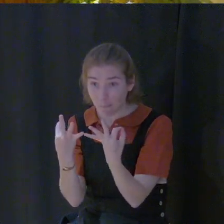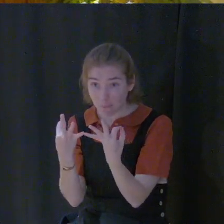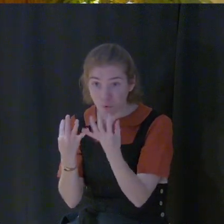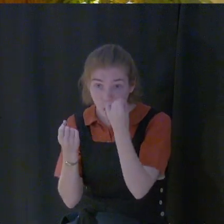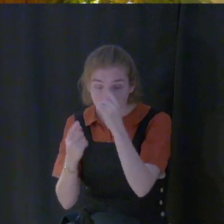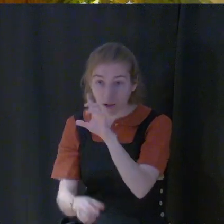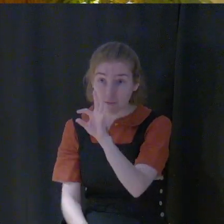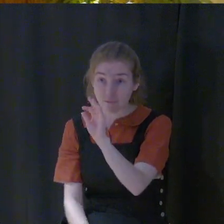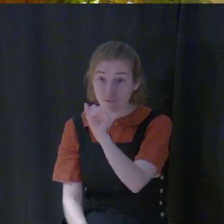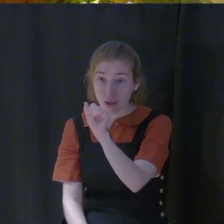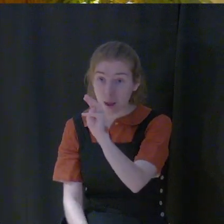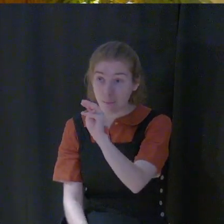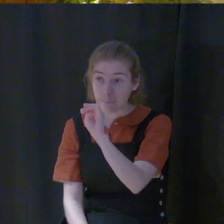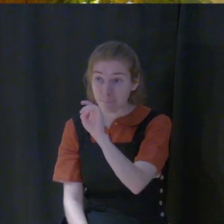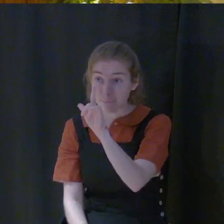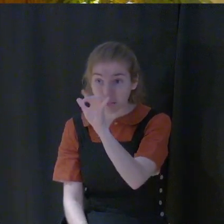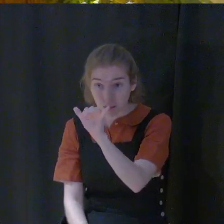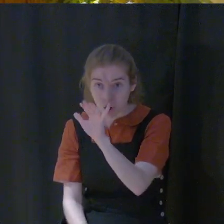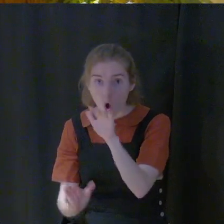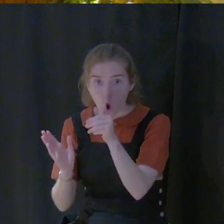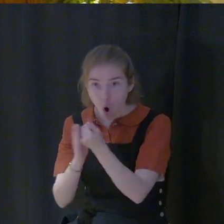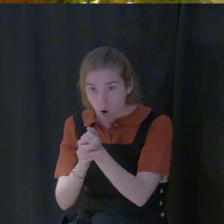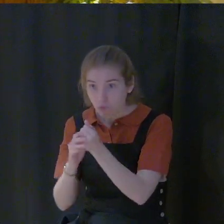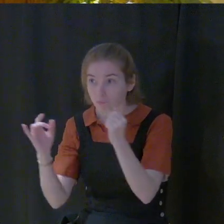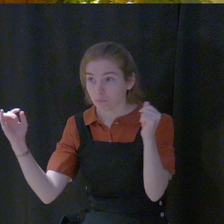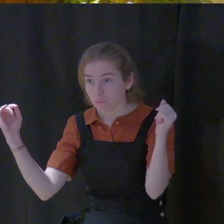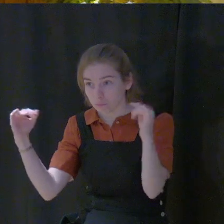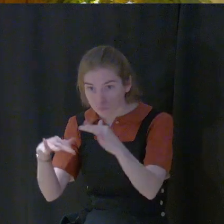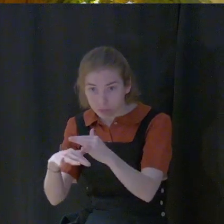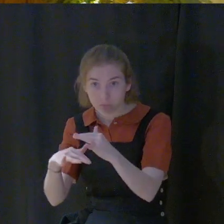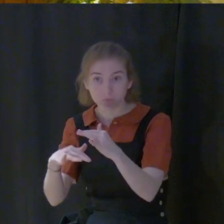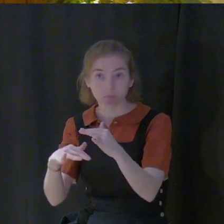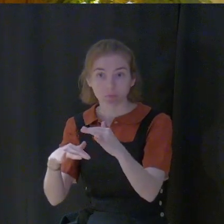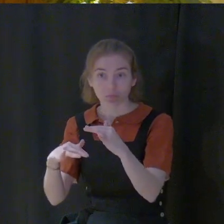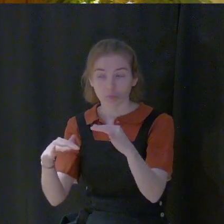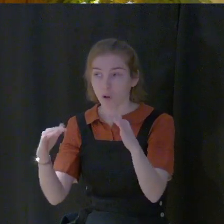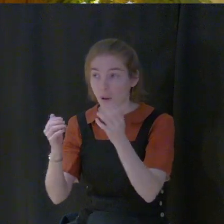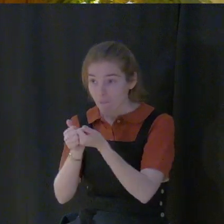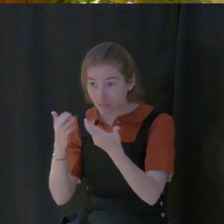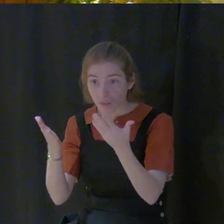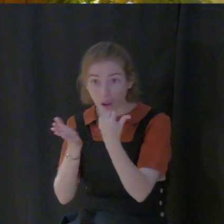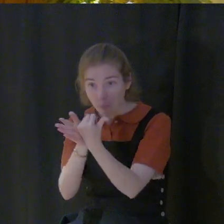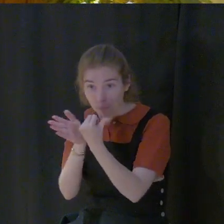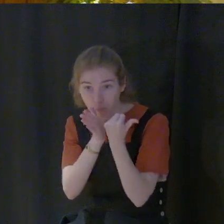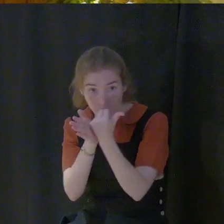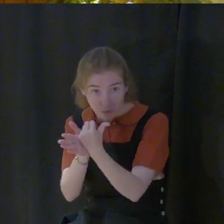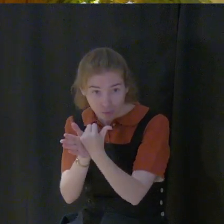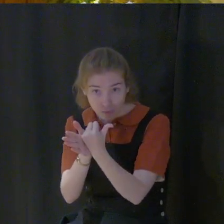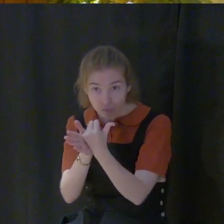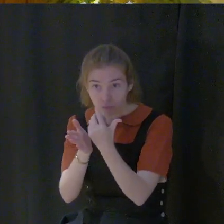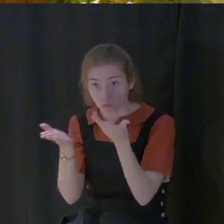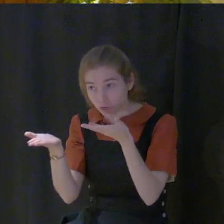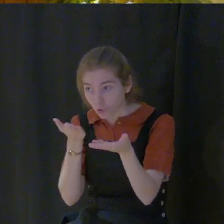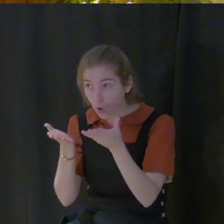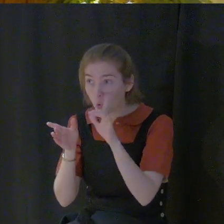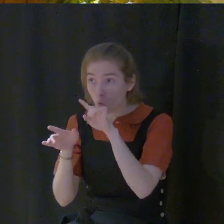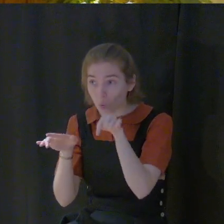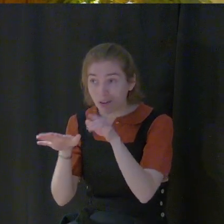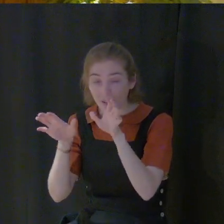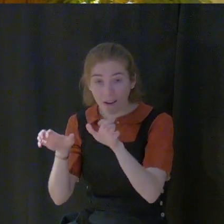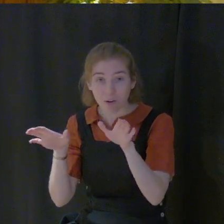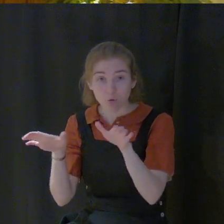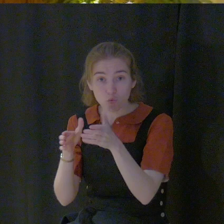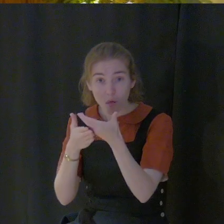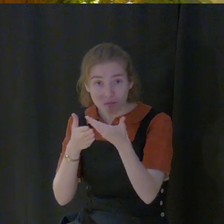understand family, all of us contributing, right? We can do things that